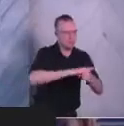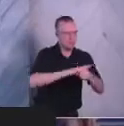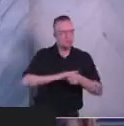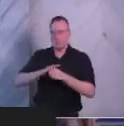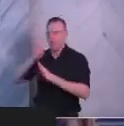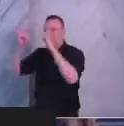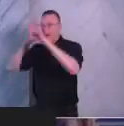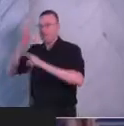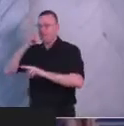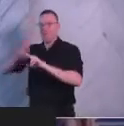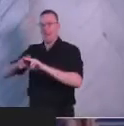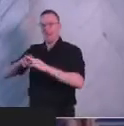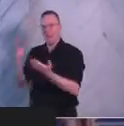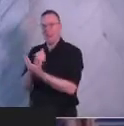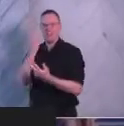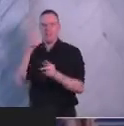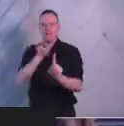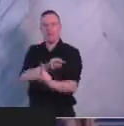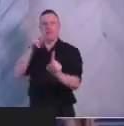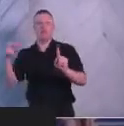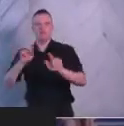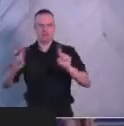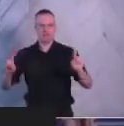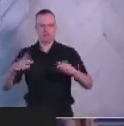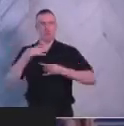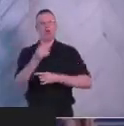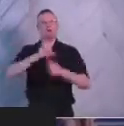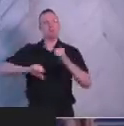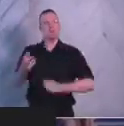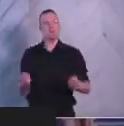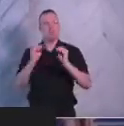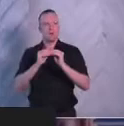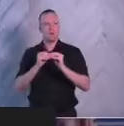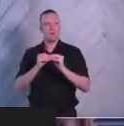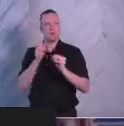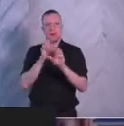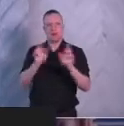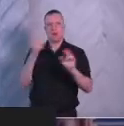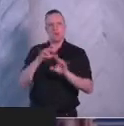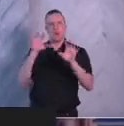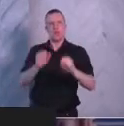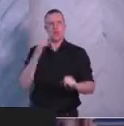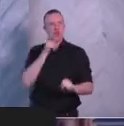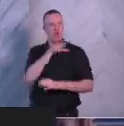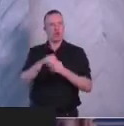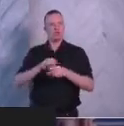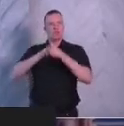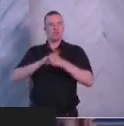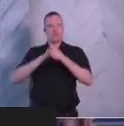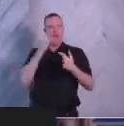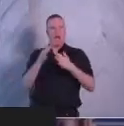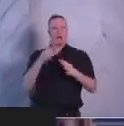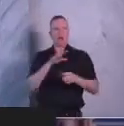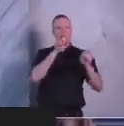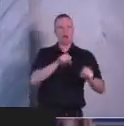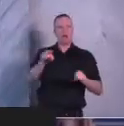brain, and we see things different and we like each other more. And we're not ready for attack because we're not in that stressed out brain, which life seems